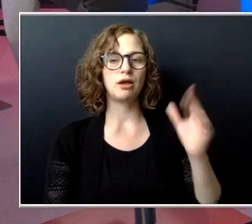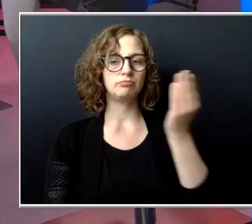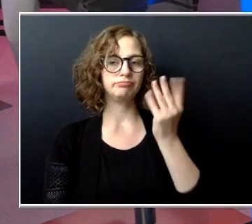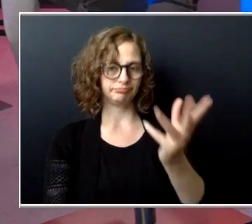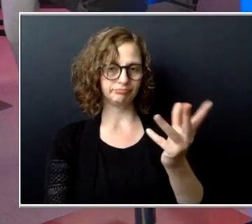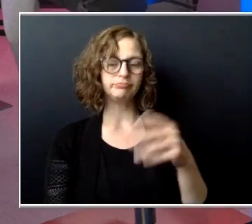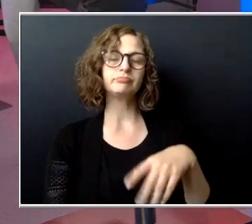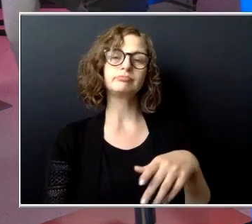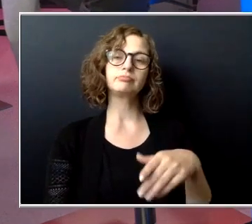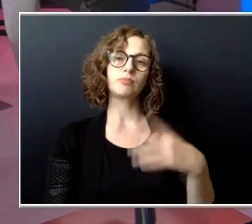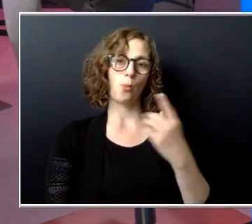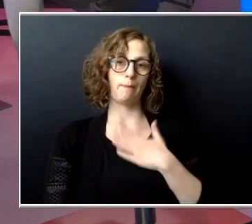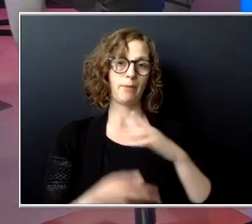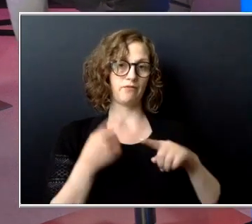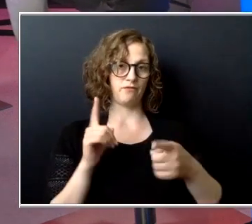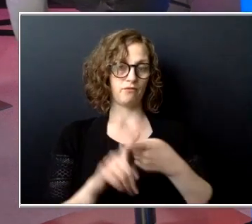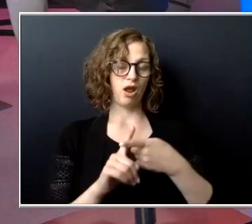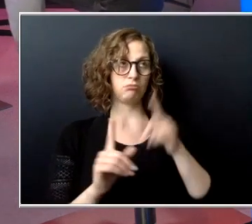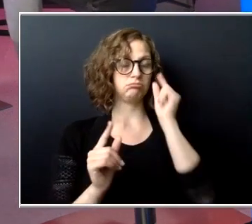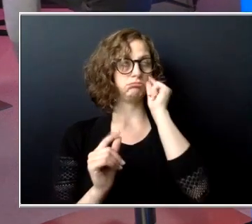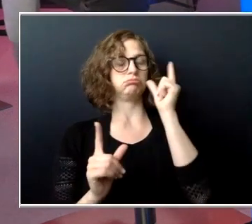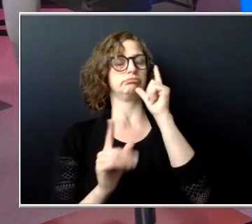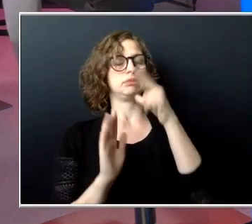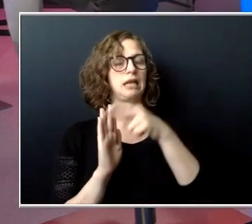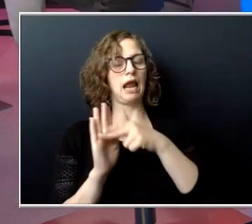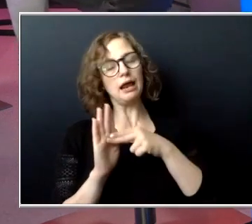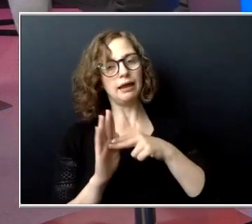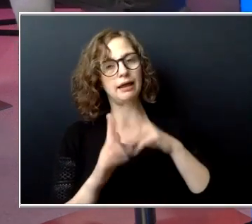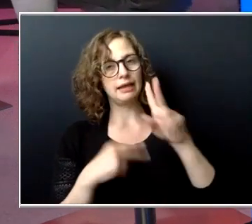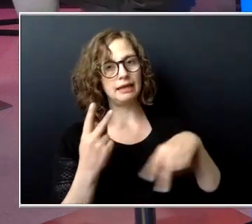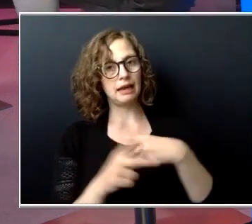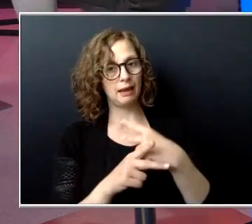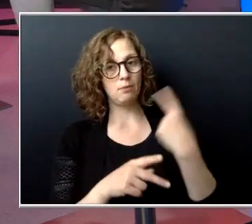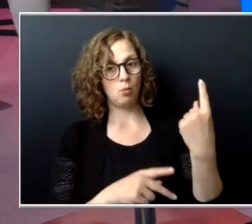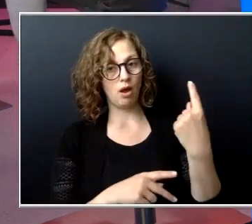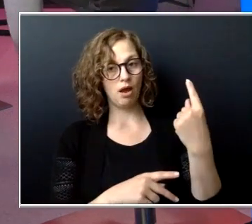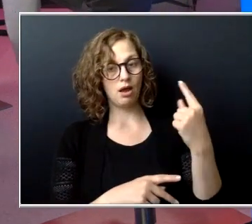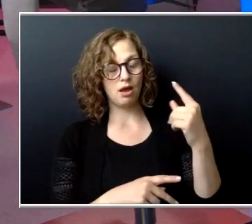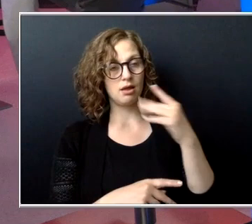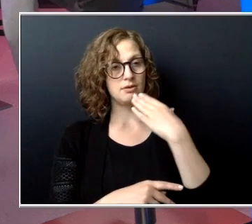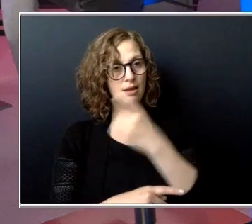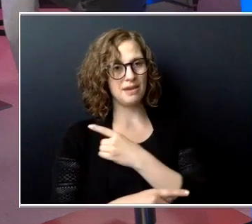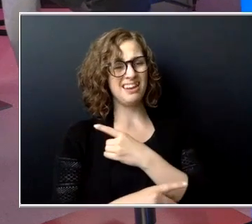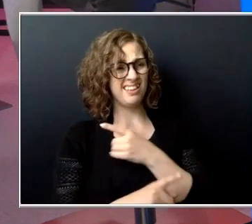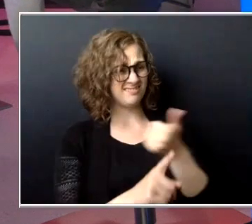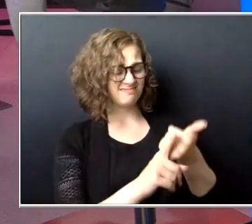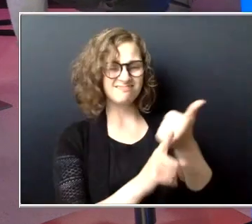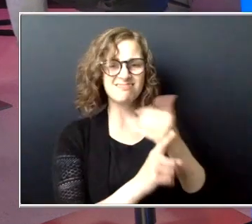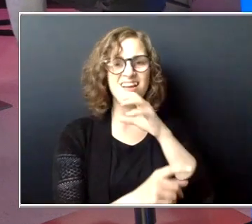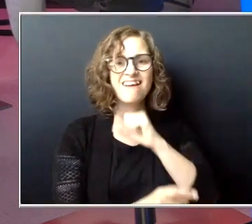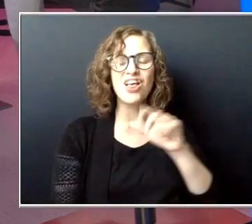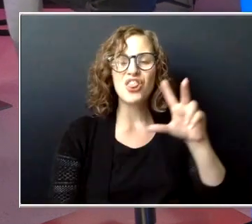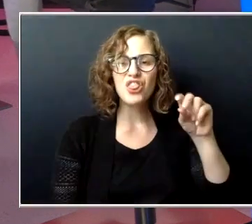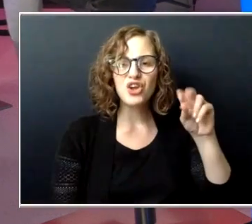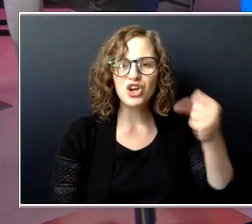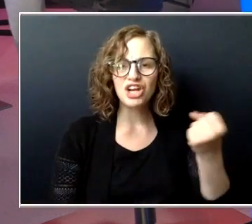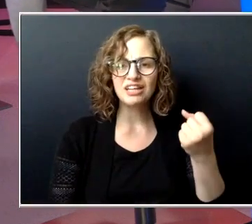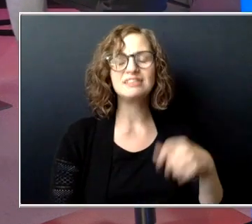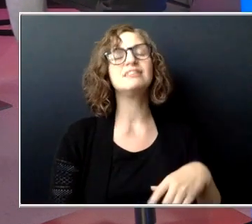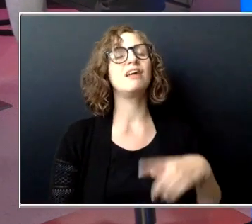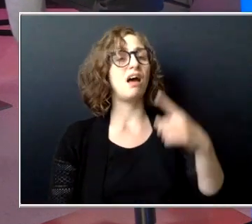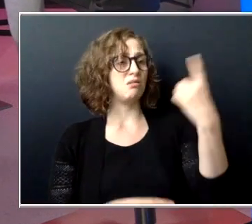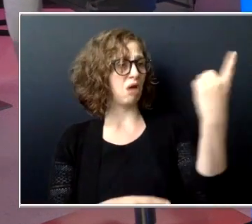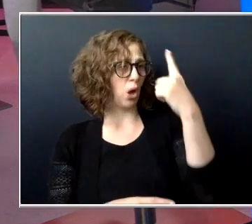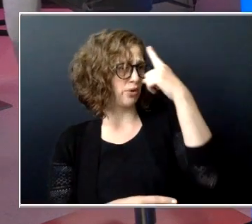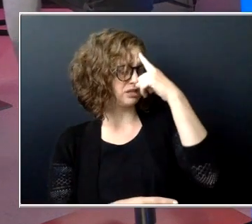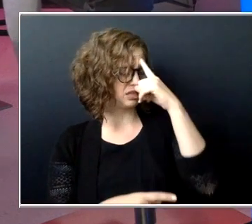surprisingly diagnosed with type 1 diabetes in her 30s. I had always thought type 1 happened only in children and type 2 happened later in